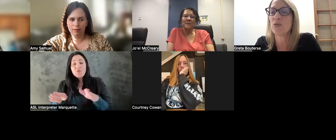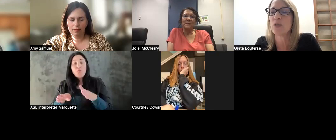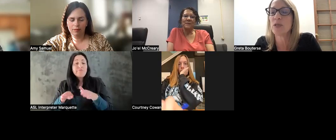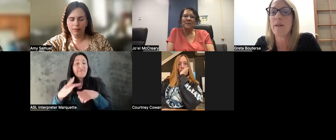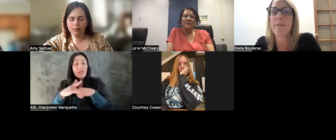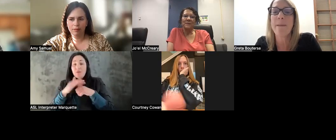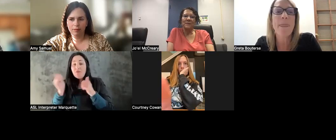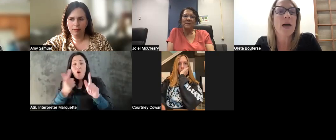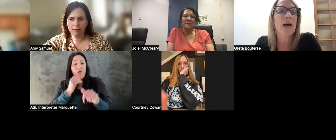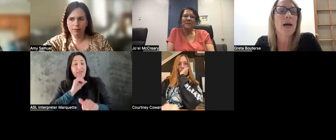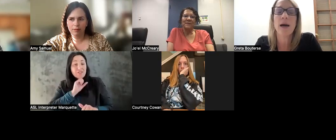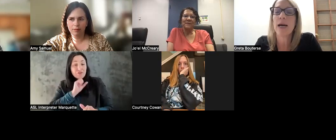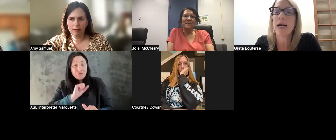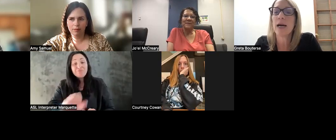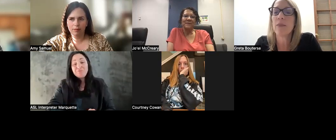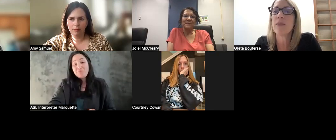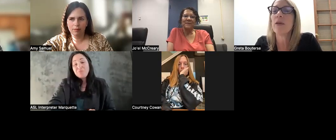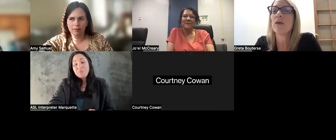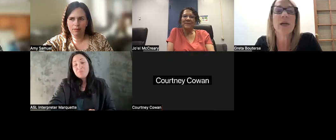age groups.